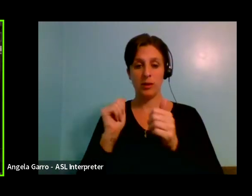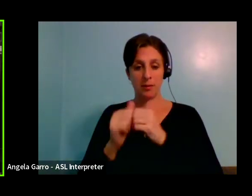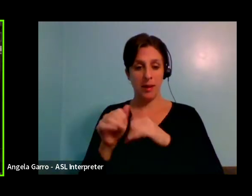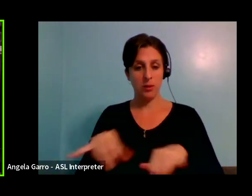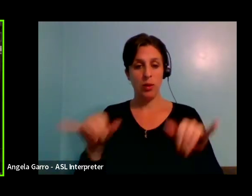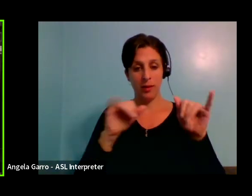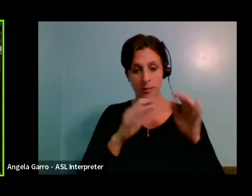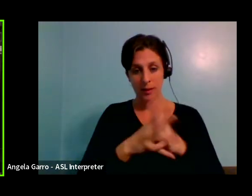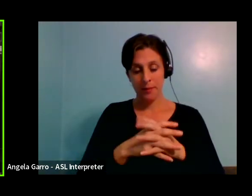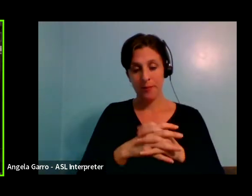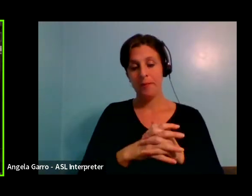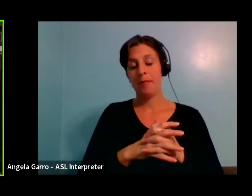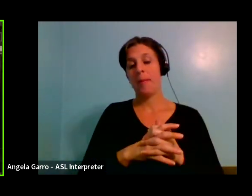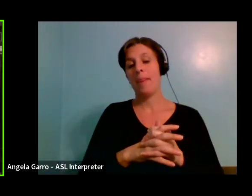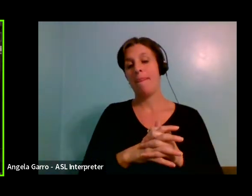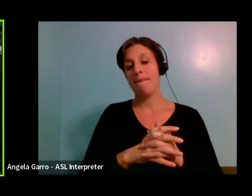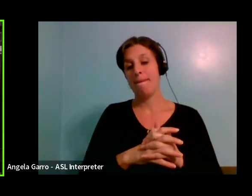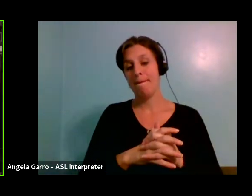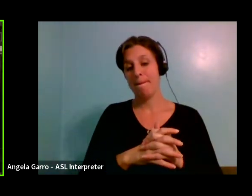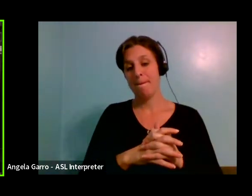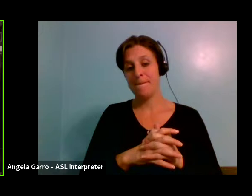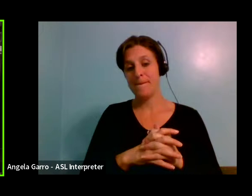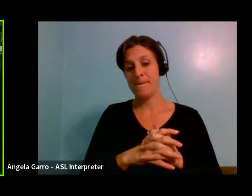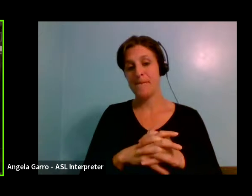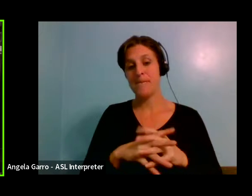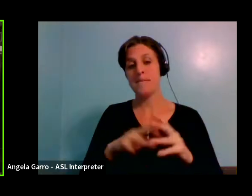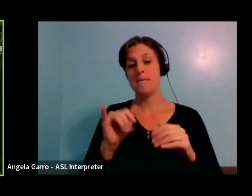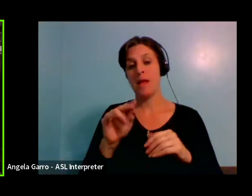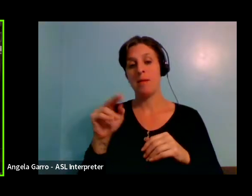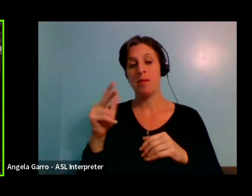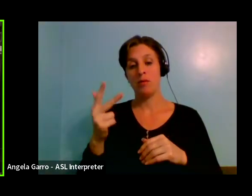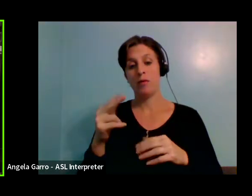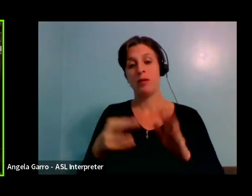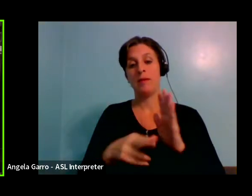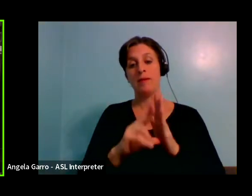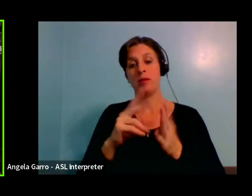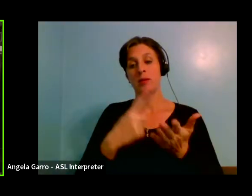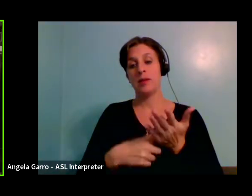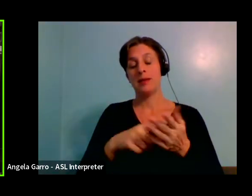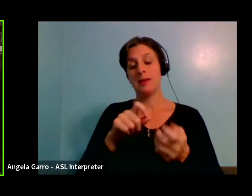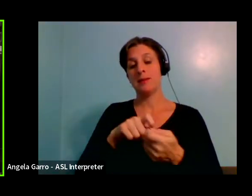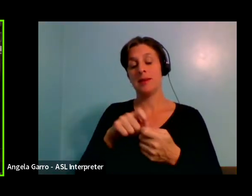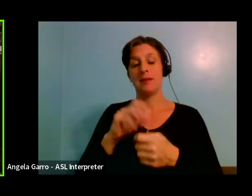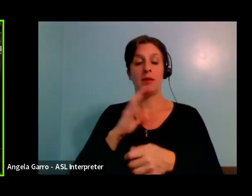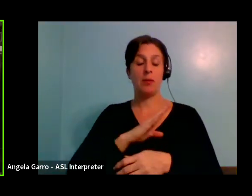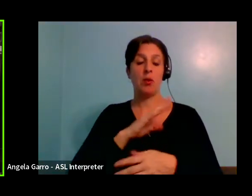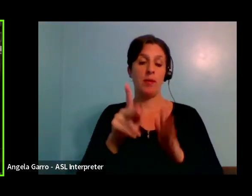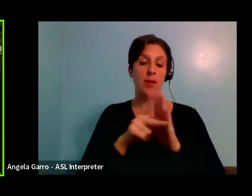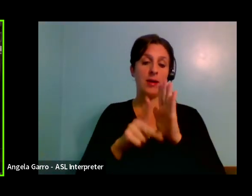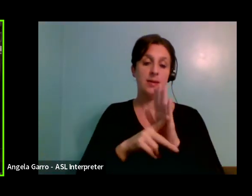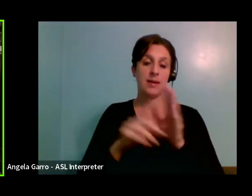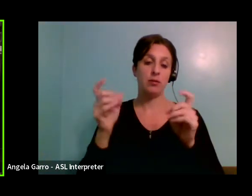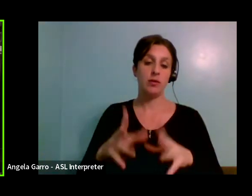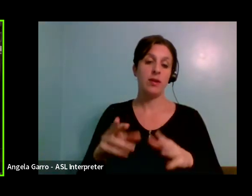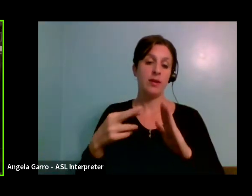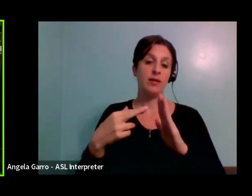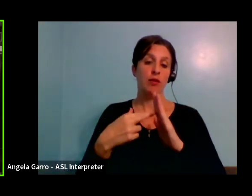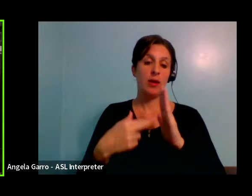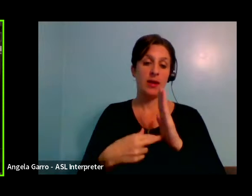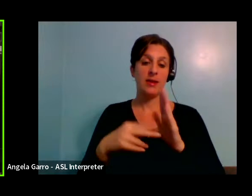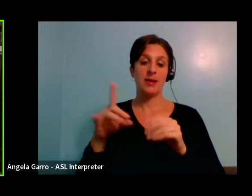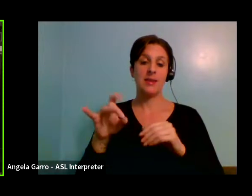unanimously. Okay. Item 3, review and discuss the specific board policies and administrative regulations,